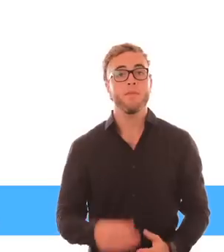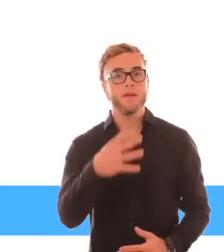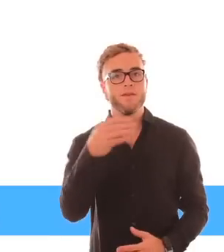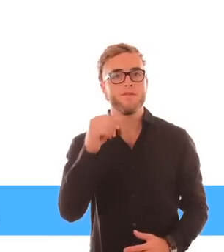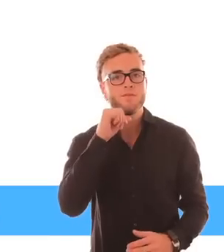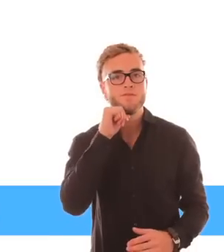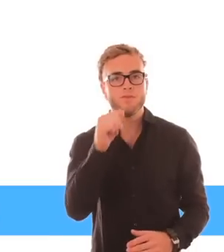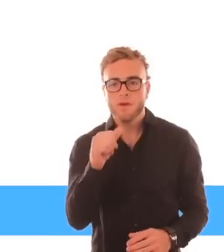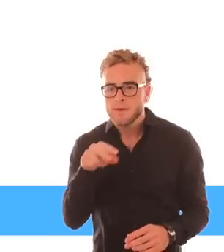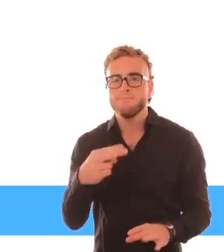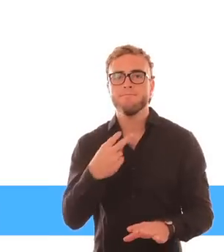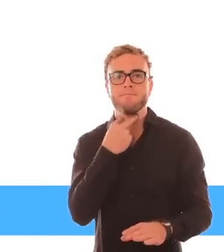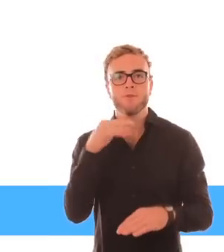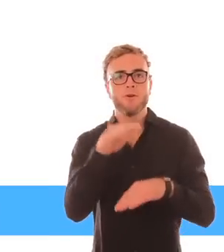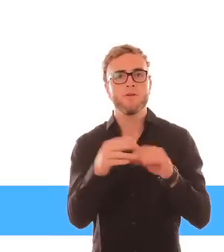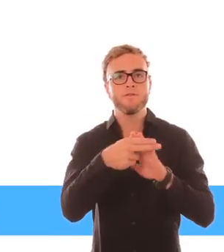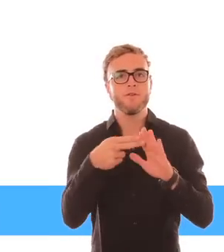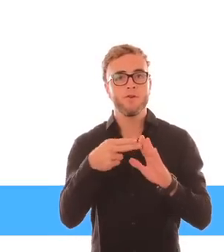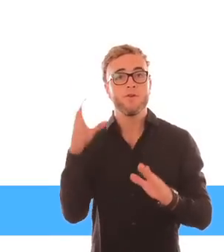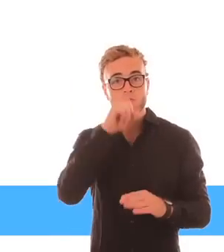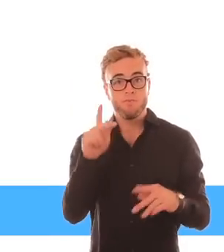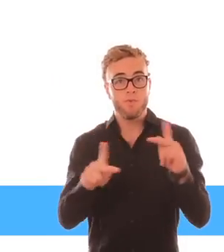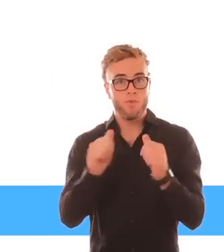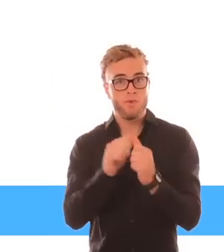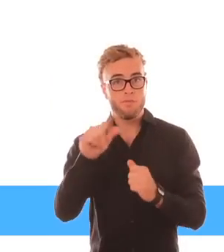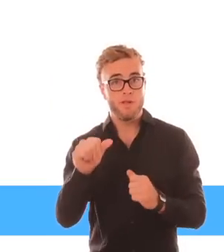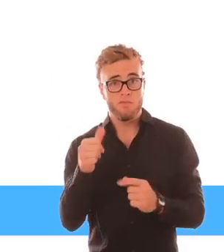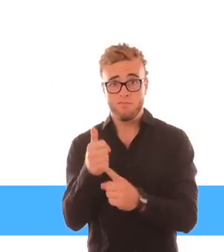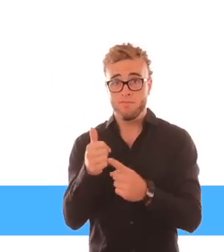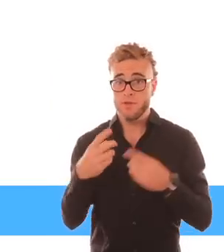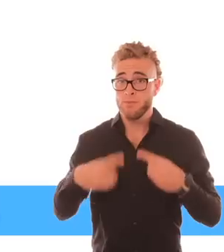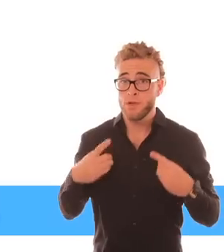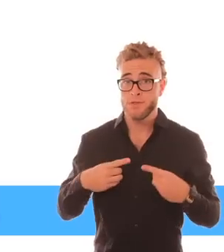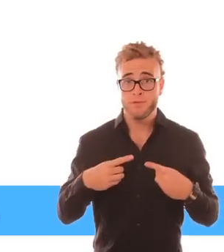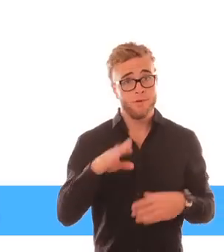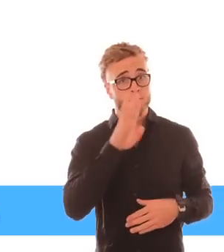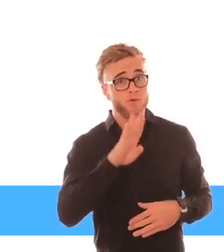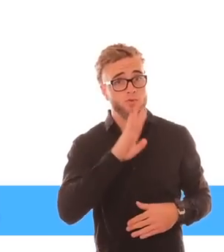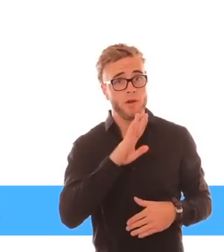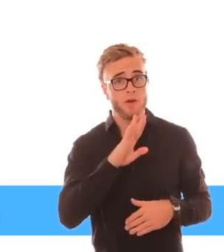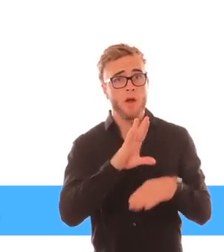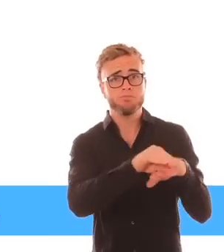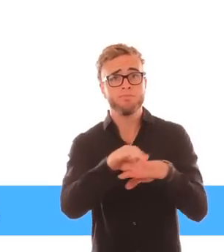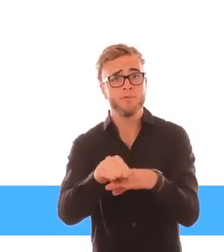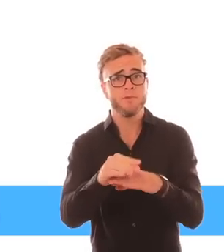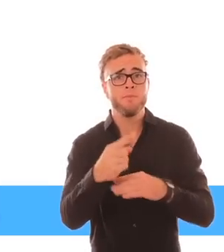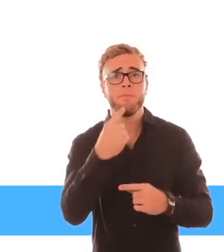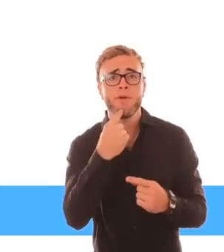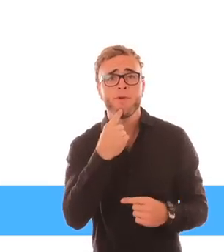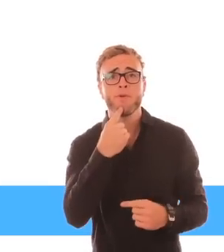And don't get hung up on stereotypes assuming that people with disabilities are depressed or frustrated, aggressive, or bitter, sick,